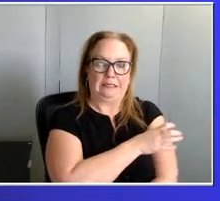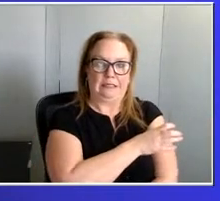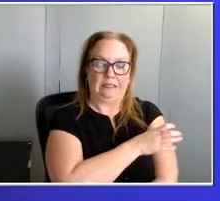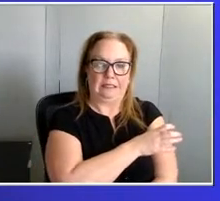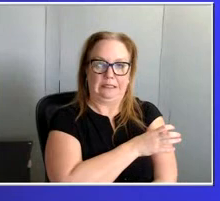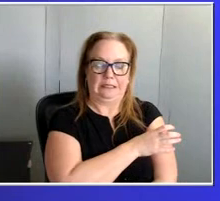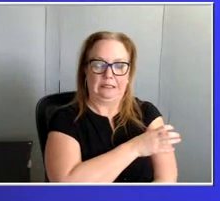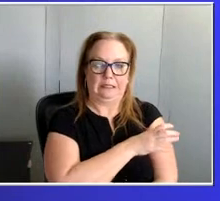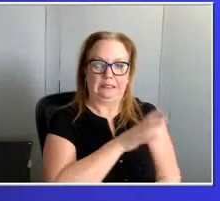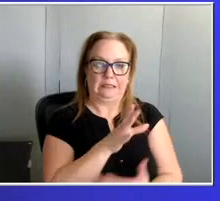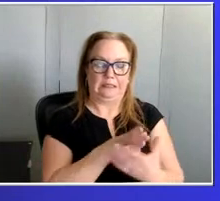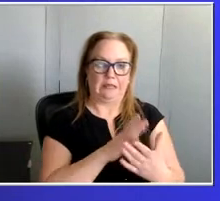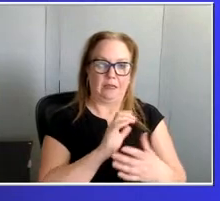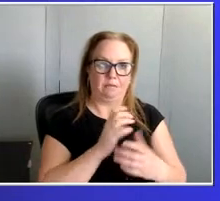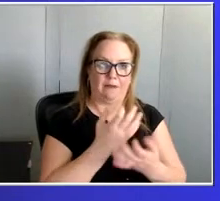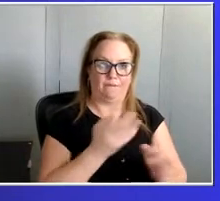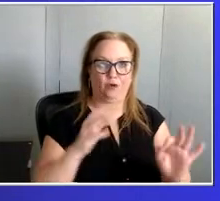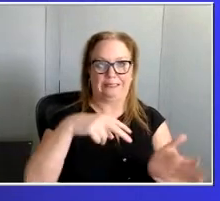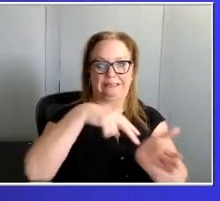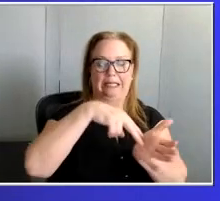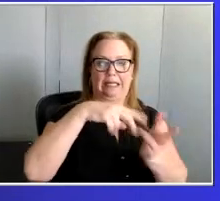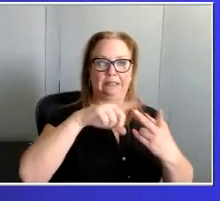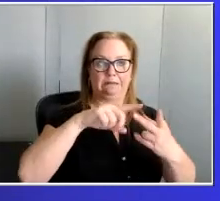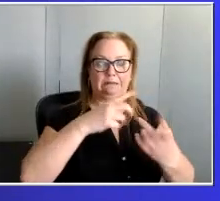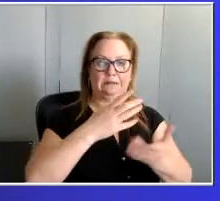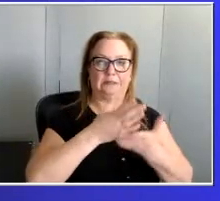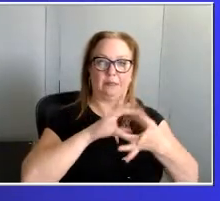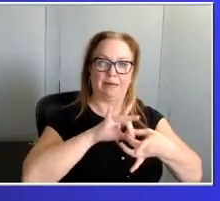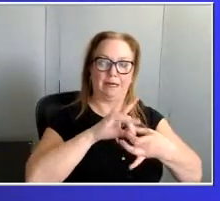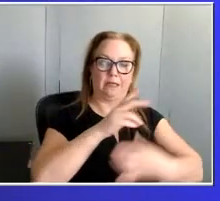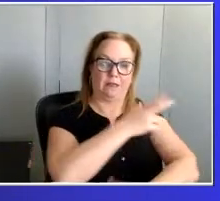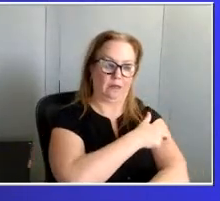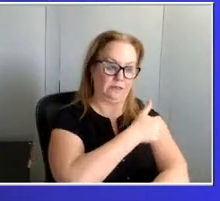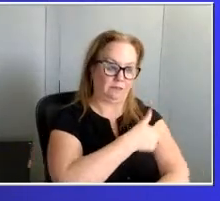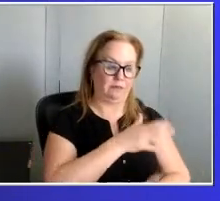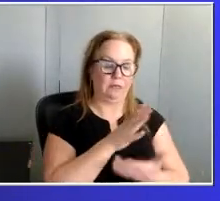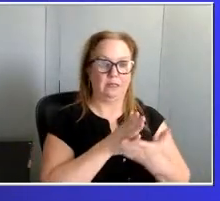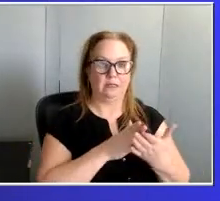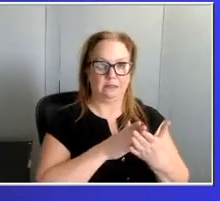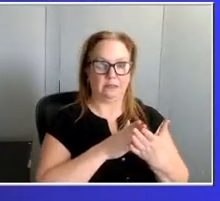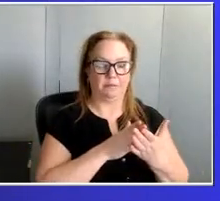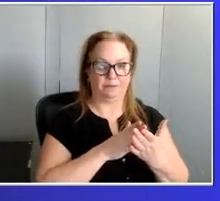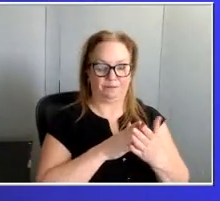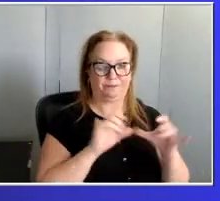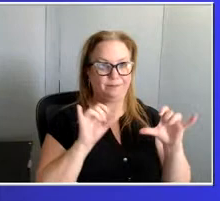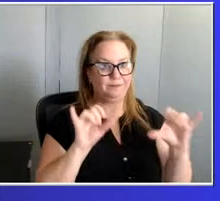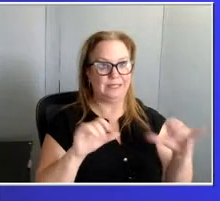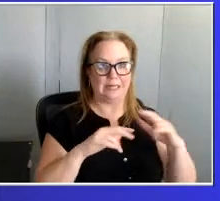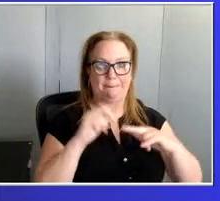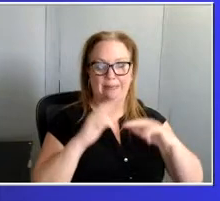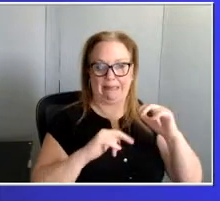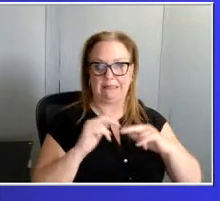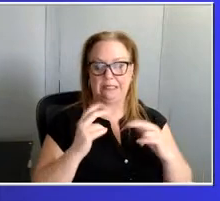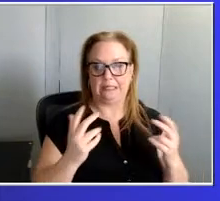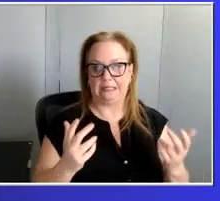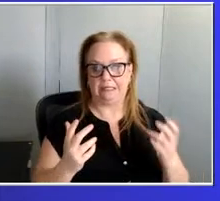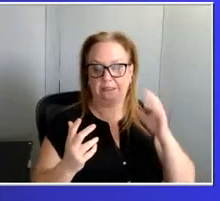some freestanding, some associated with the hospital, some even in the same building, but